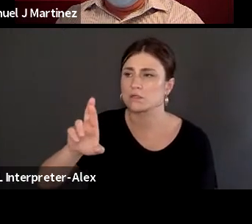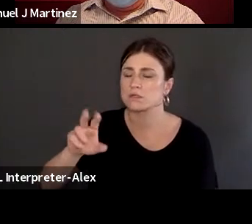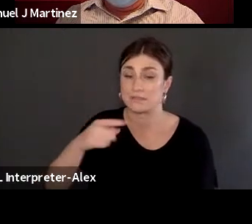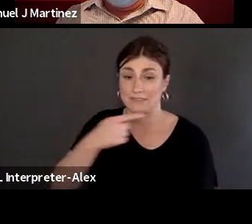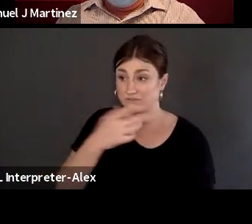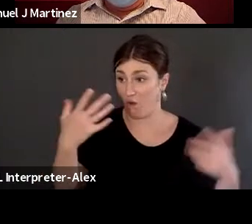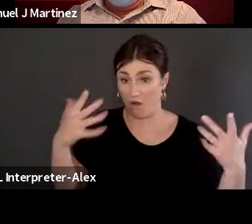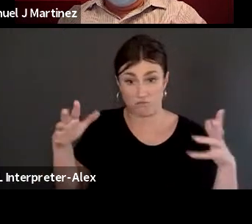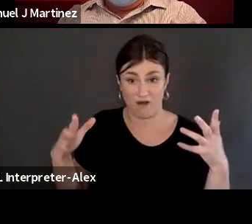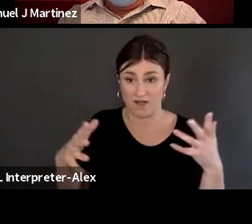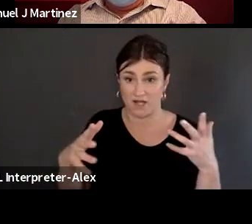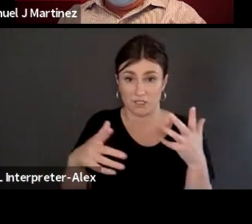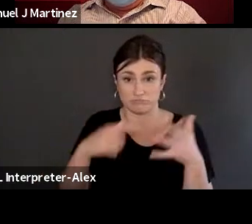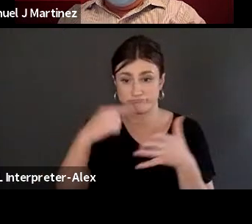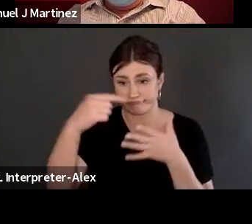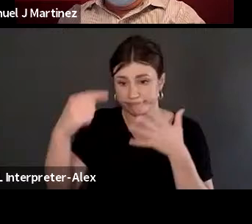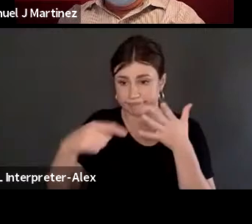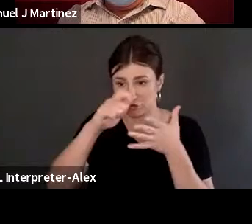diligence.